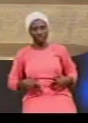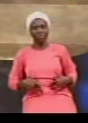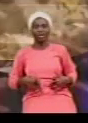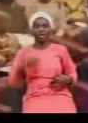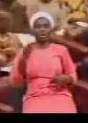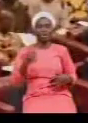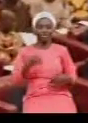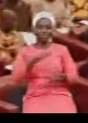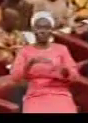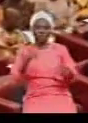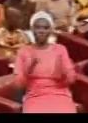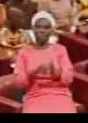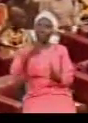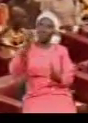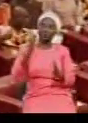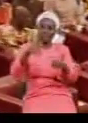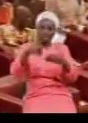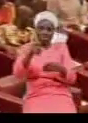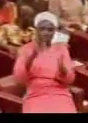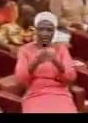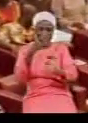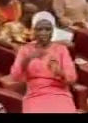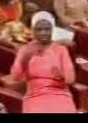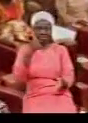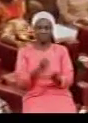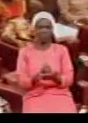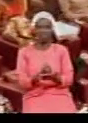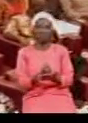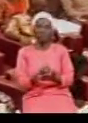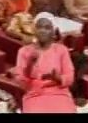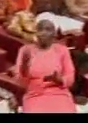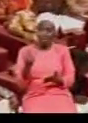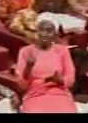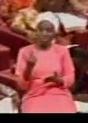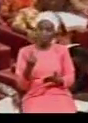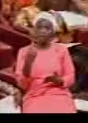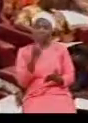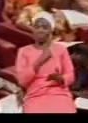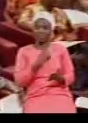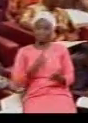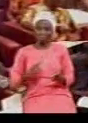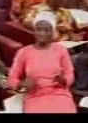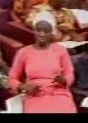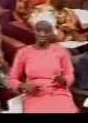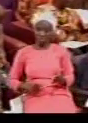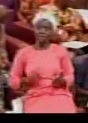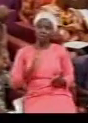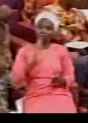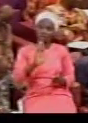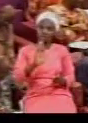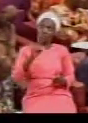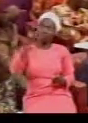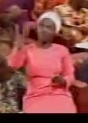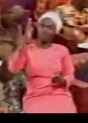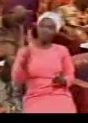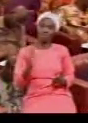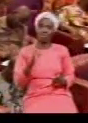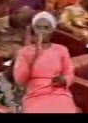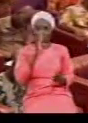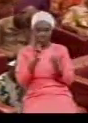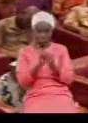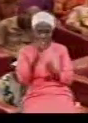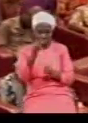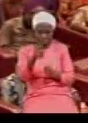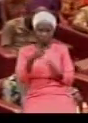in Jesus' name. Only the Lord thy God be with